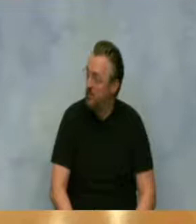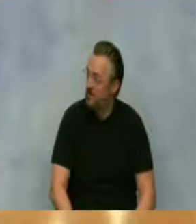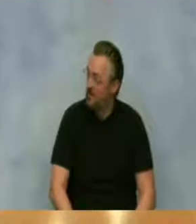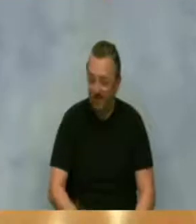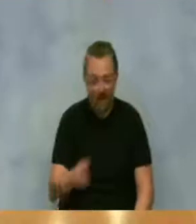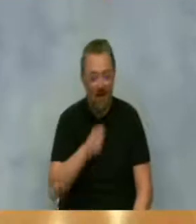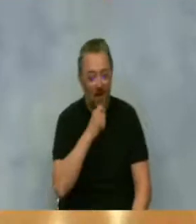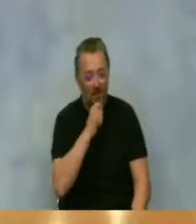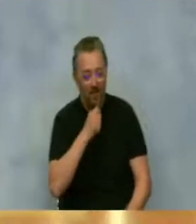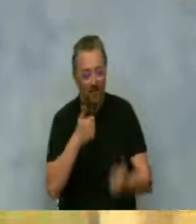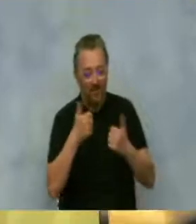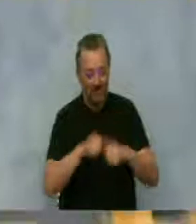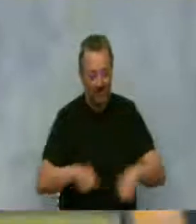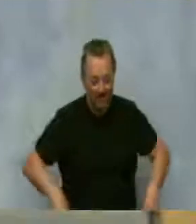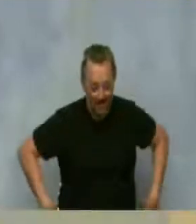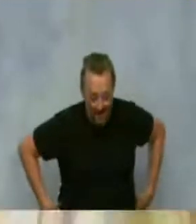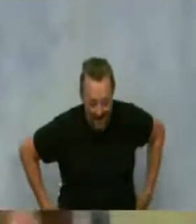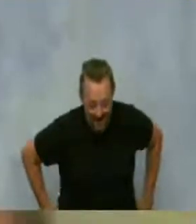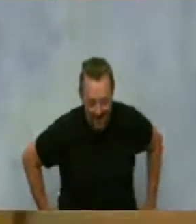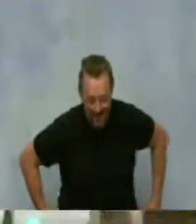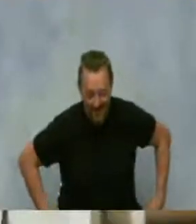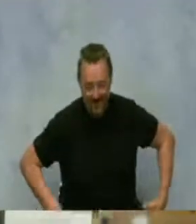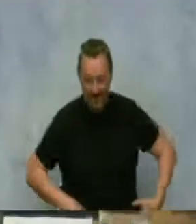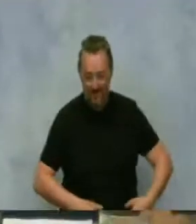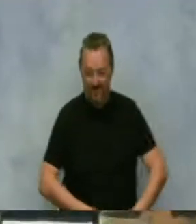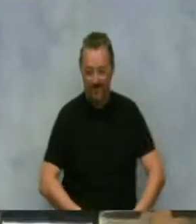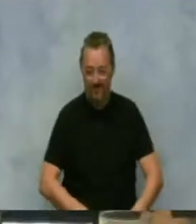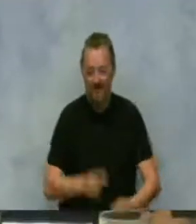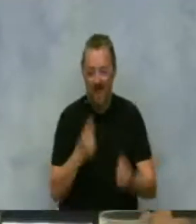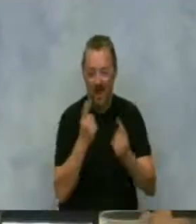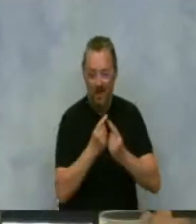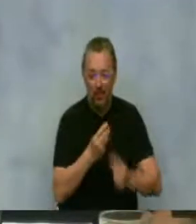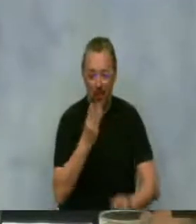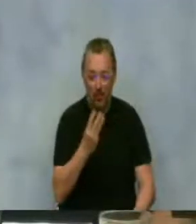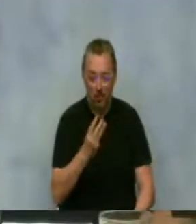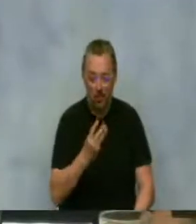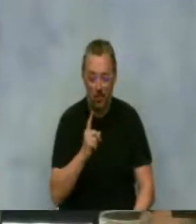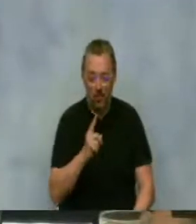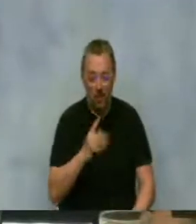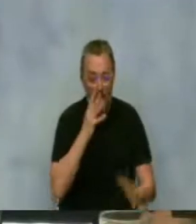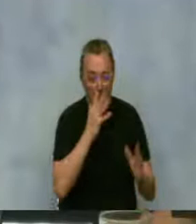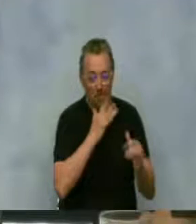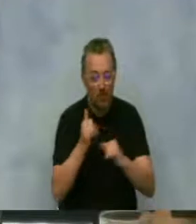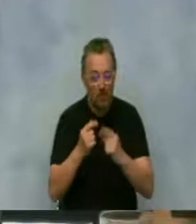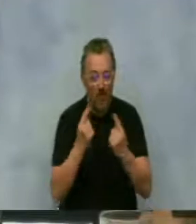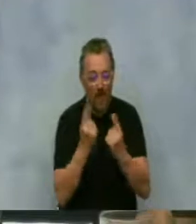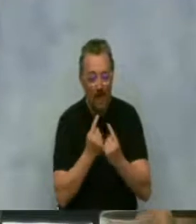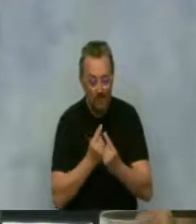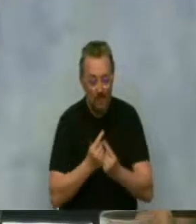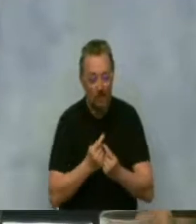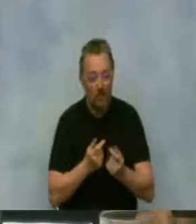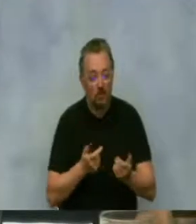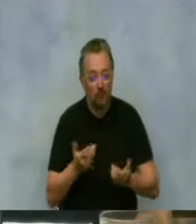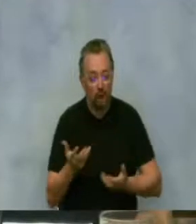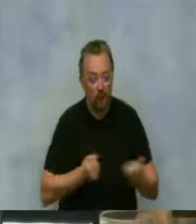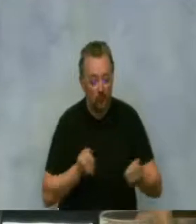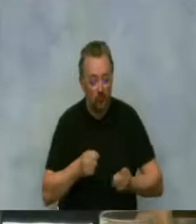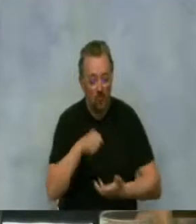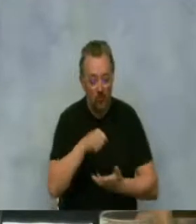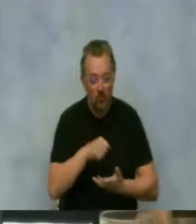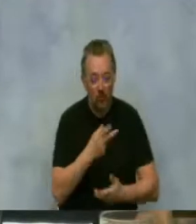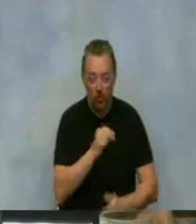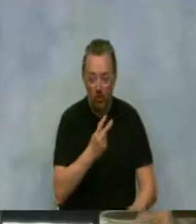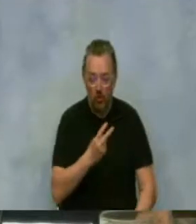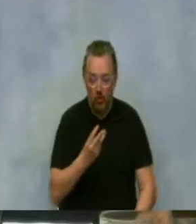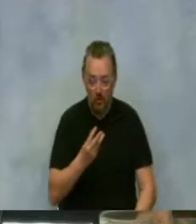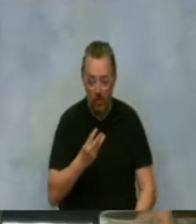Well done. I was just testing to see how long it would take you there. Item 3 is a monitoring item. That's revenue budget monitoring 22-23 housing